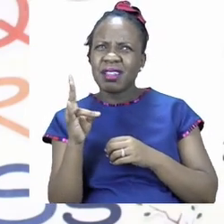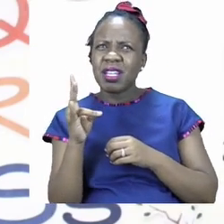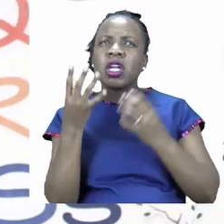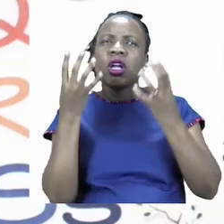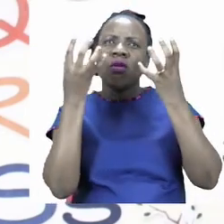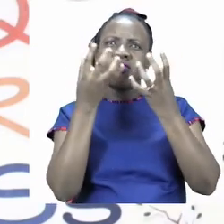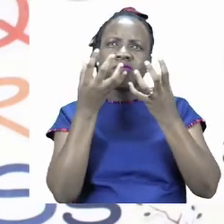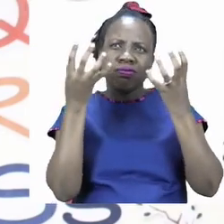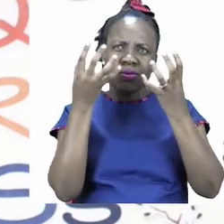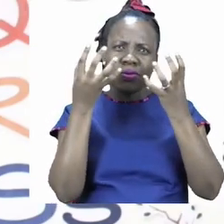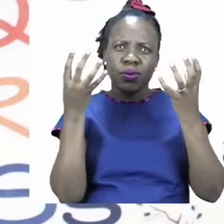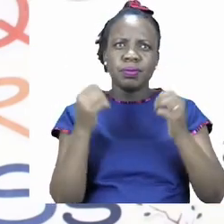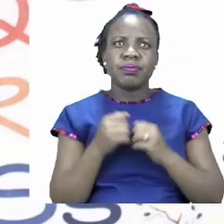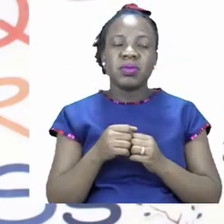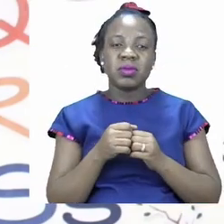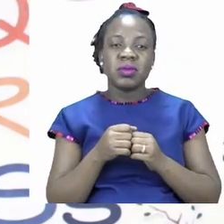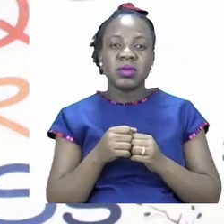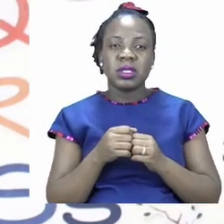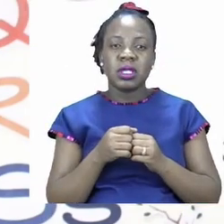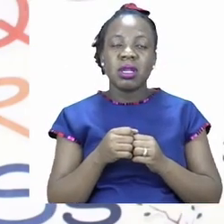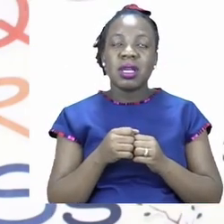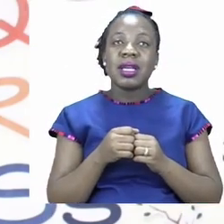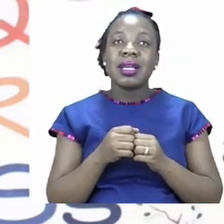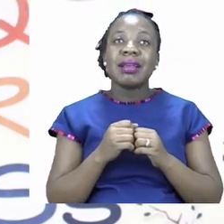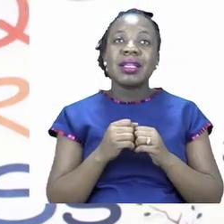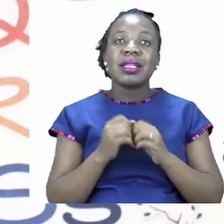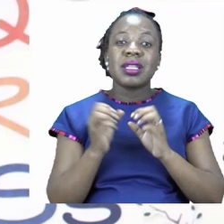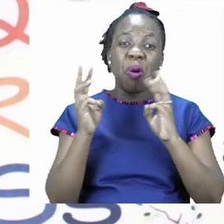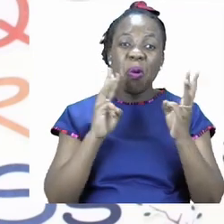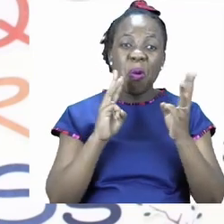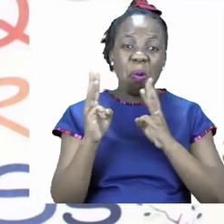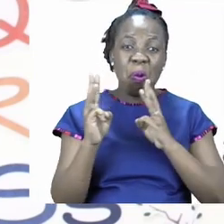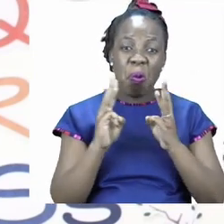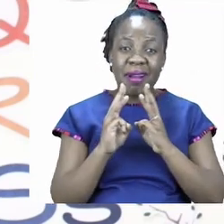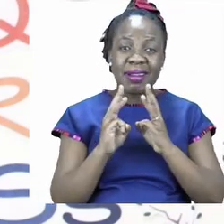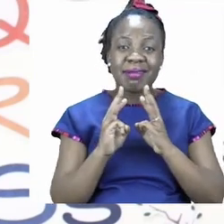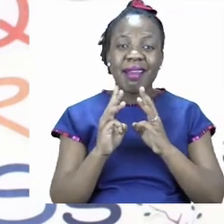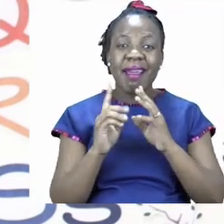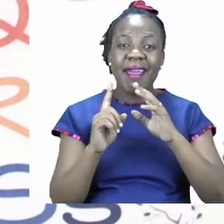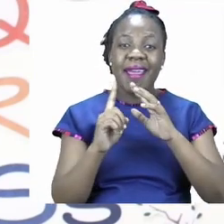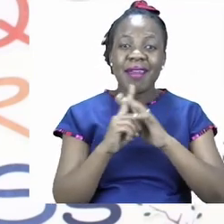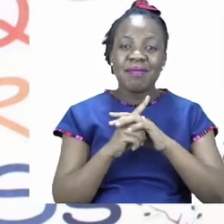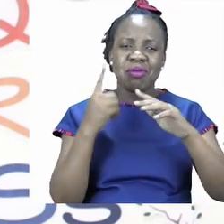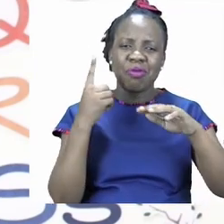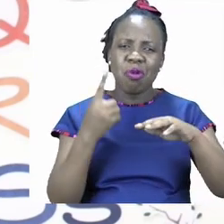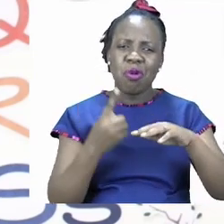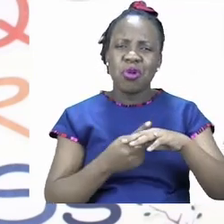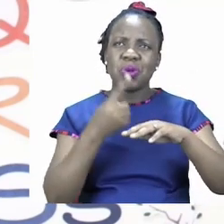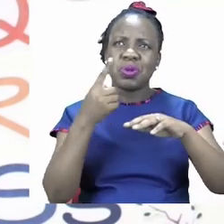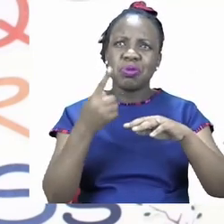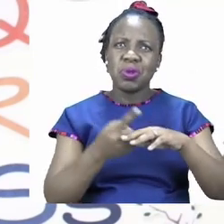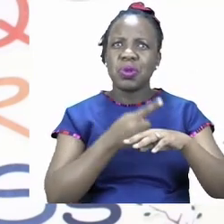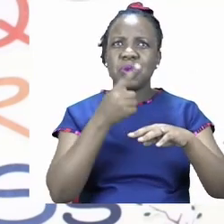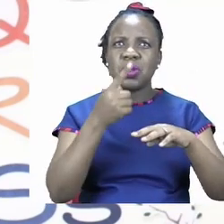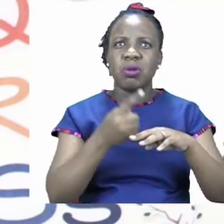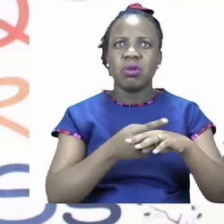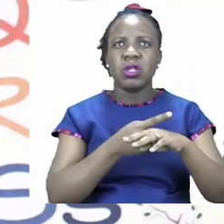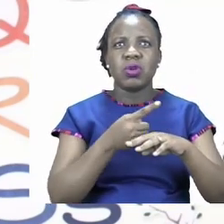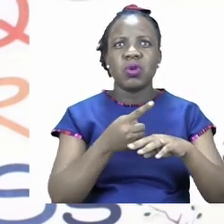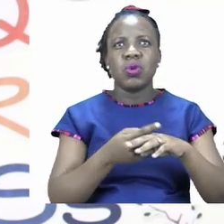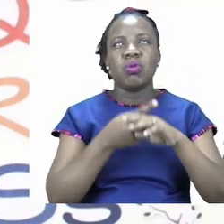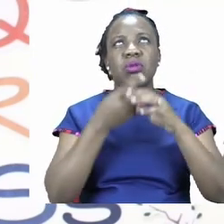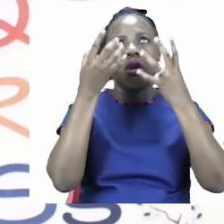definitely say that the most frequent weather experienced was cloudy. Remember, when